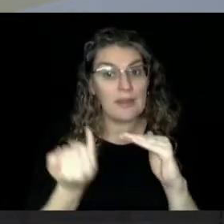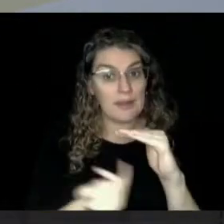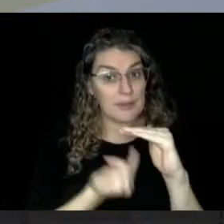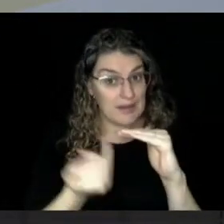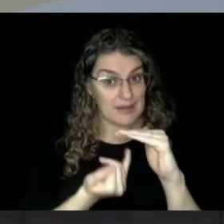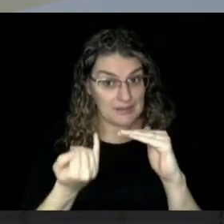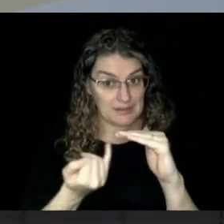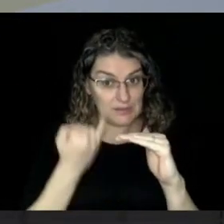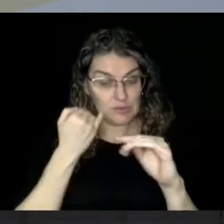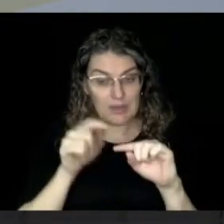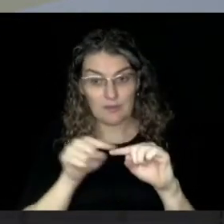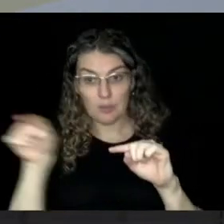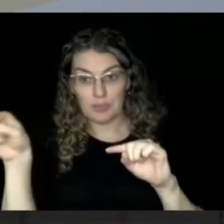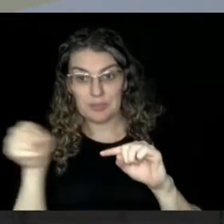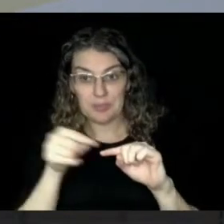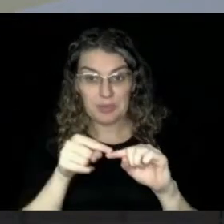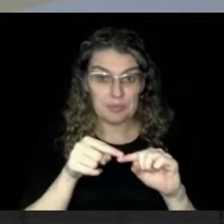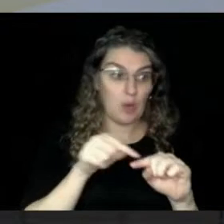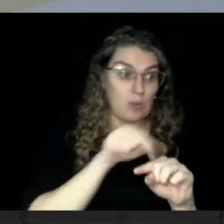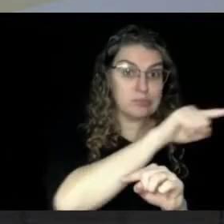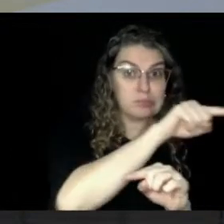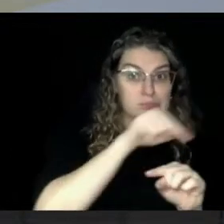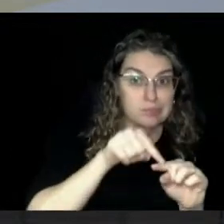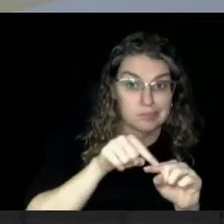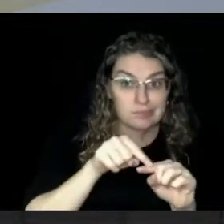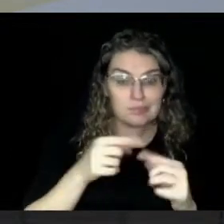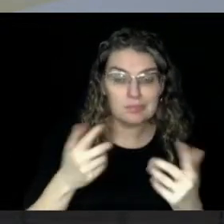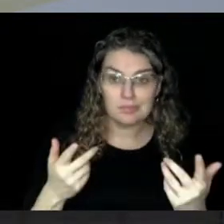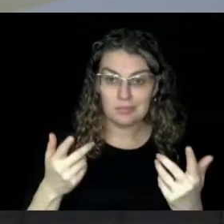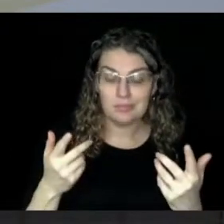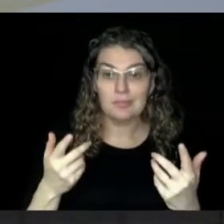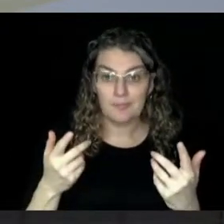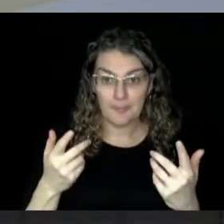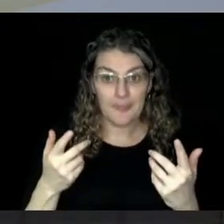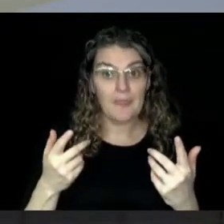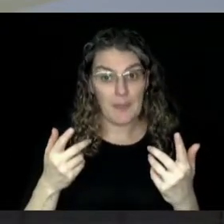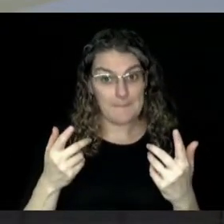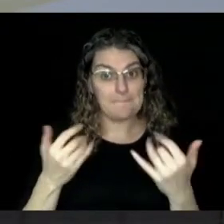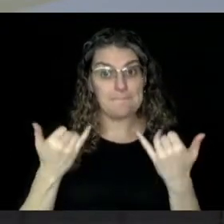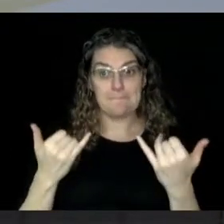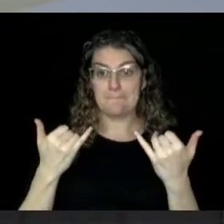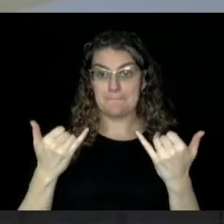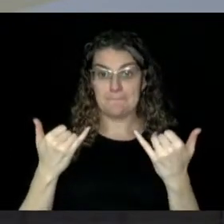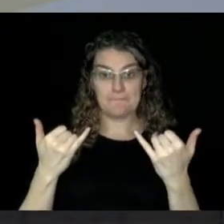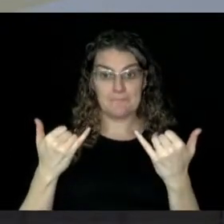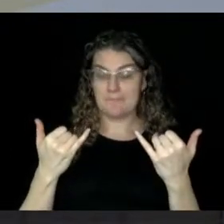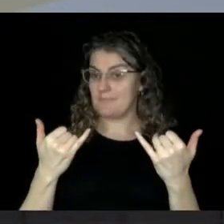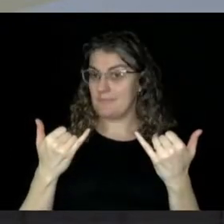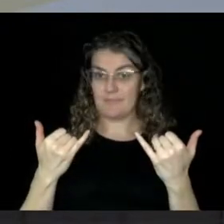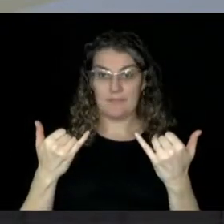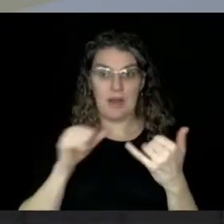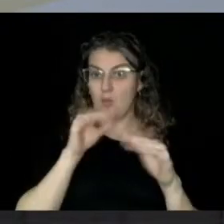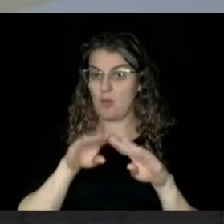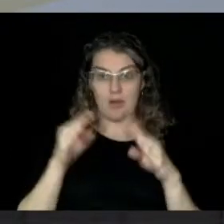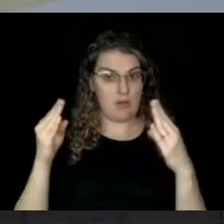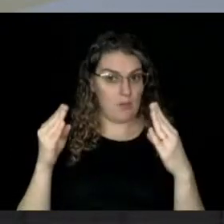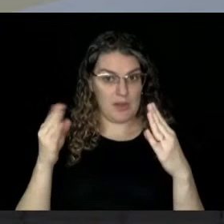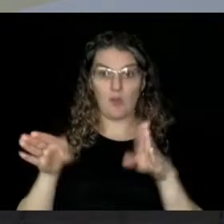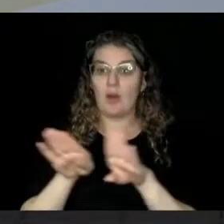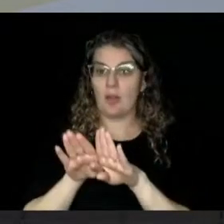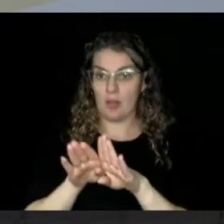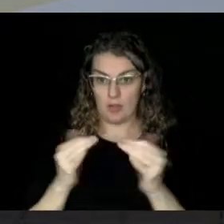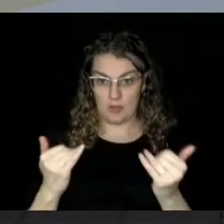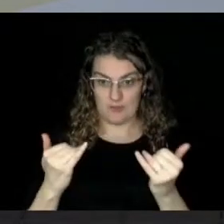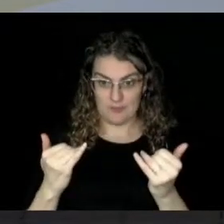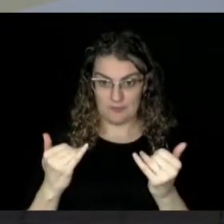our provinces. And that is also influenced, as you mentioned, with what is going on around the country.